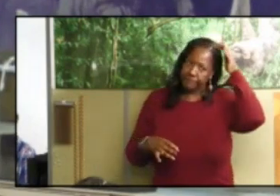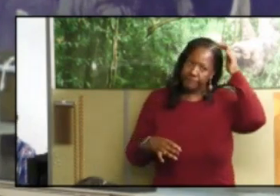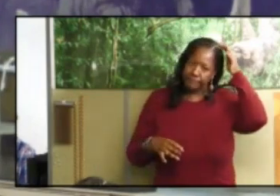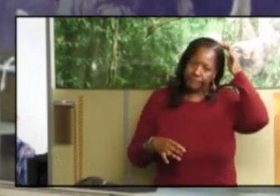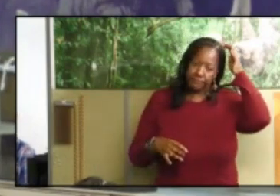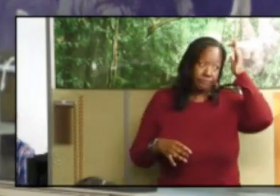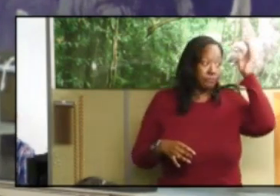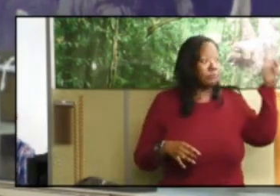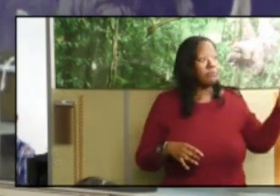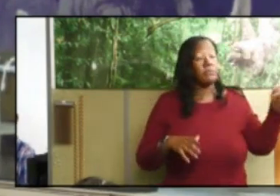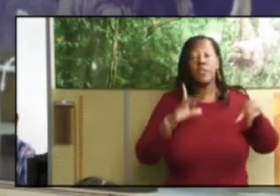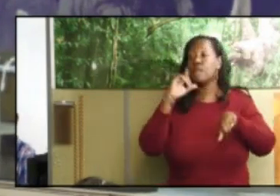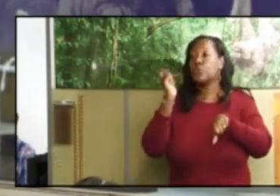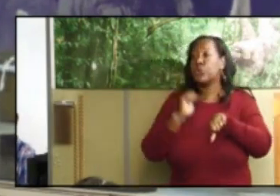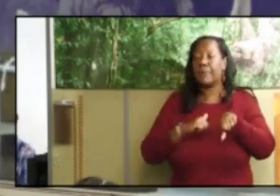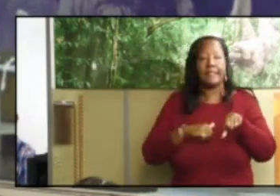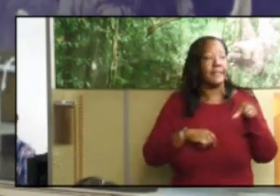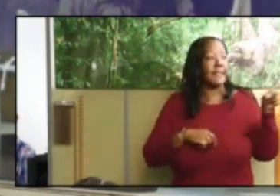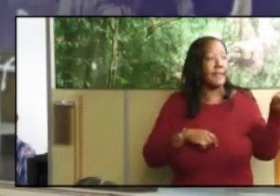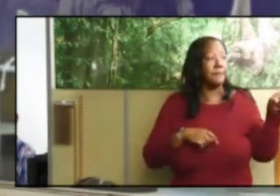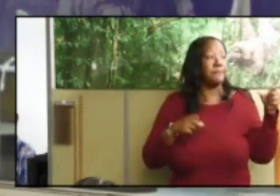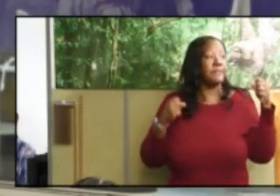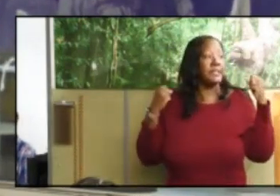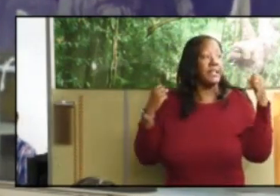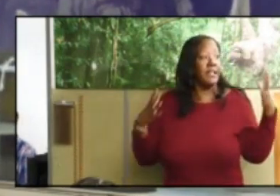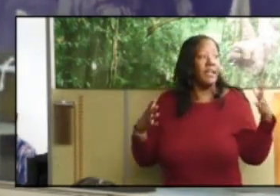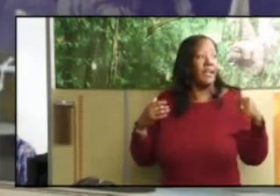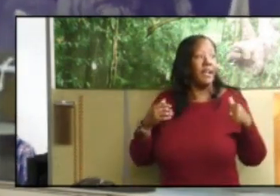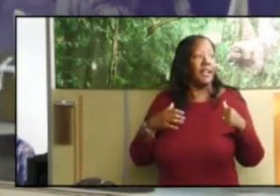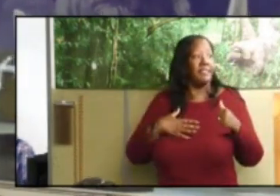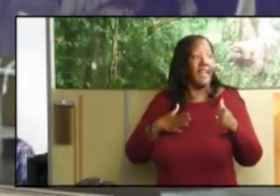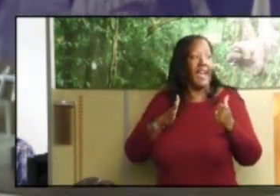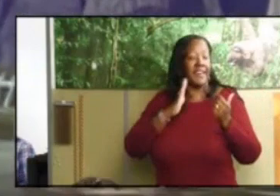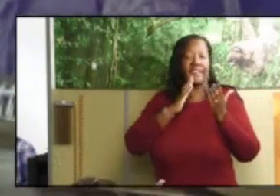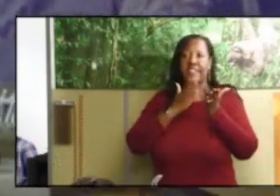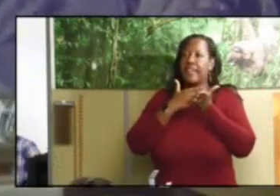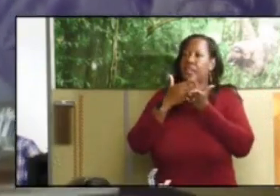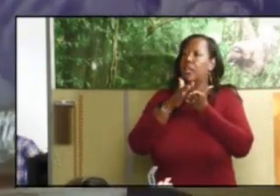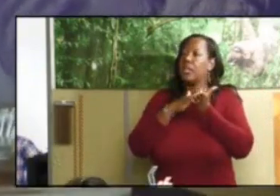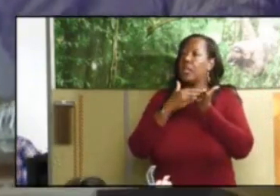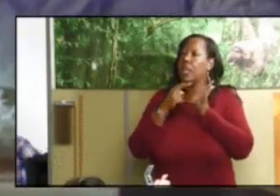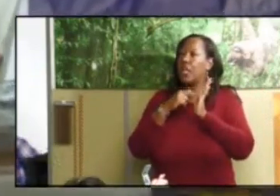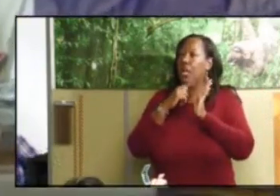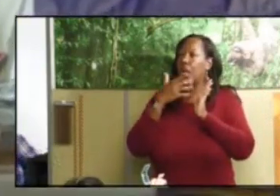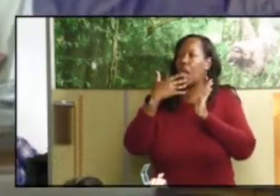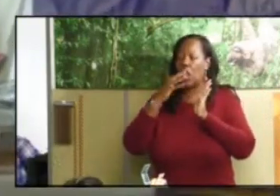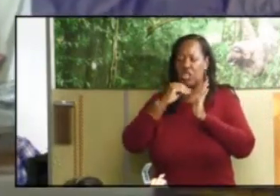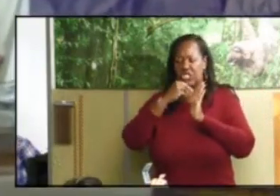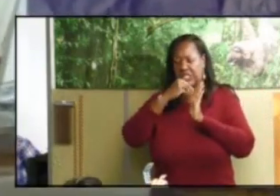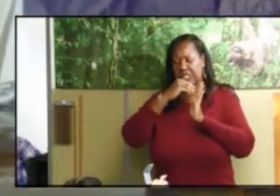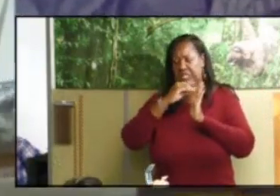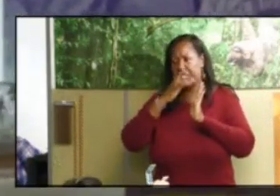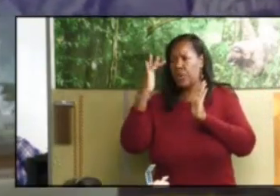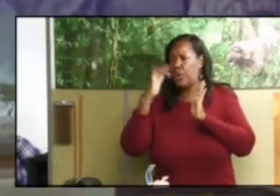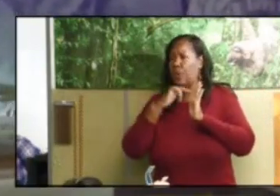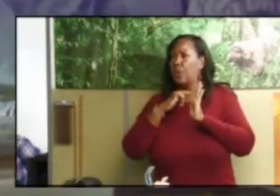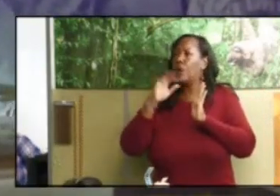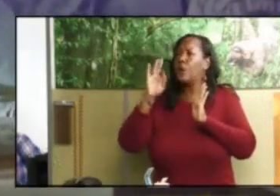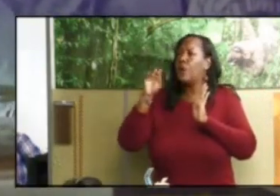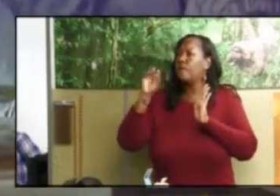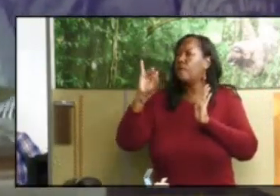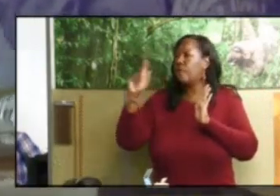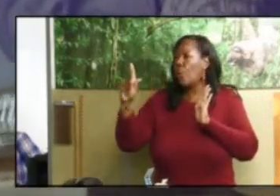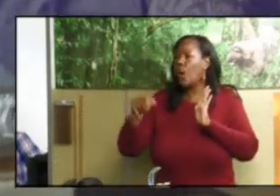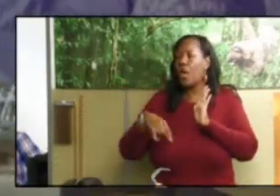from durability, a lot of hand-applied finishes like foils and iridescent vinyls that have a beautiful